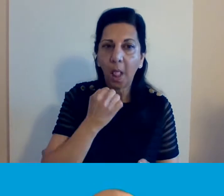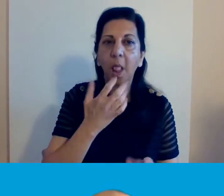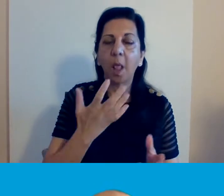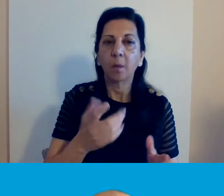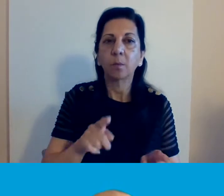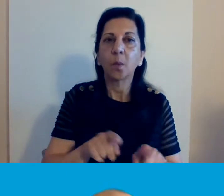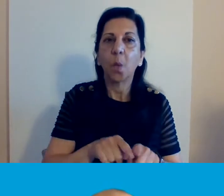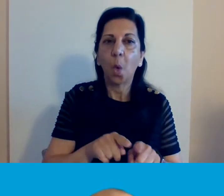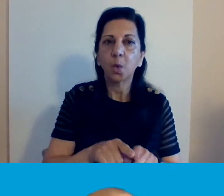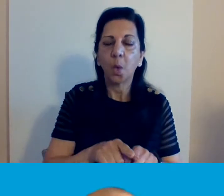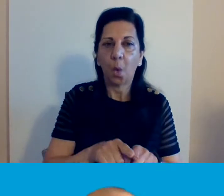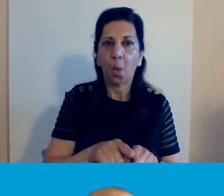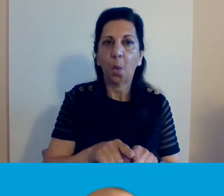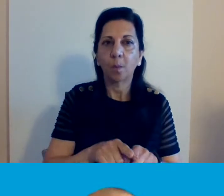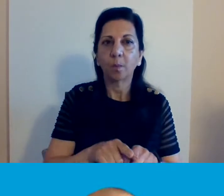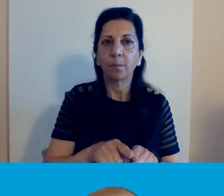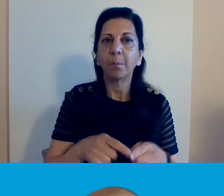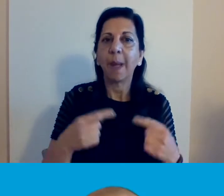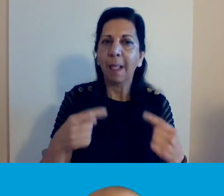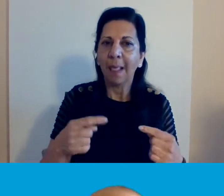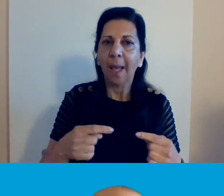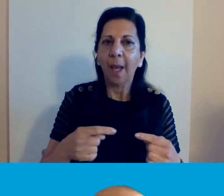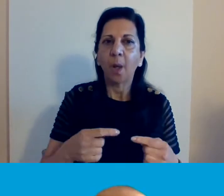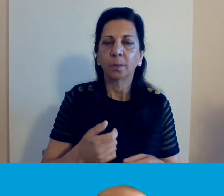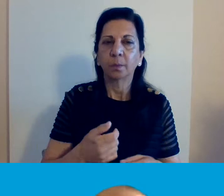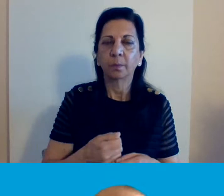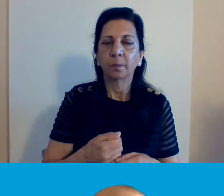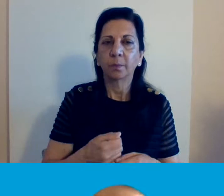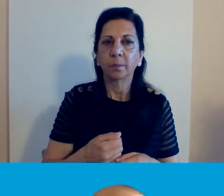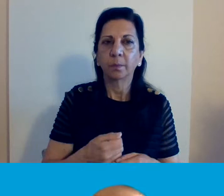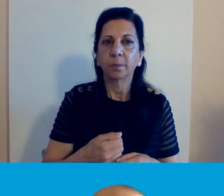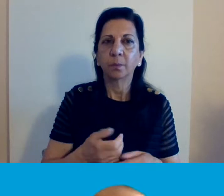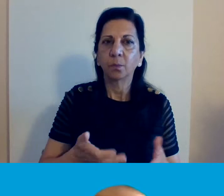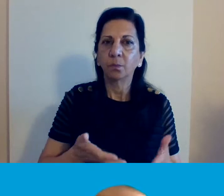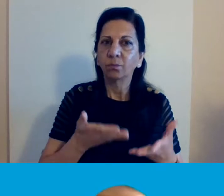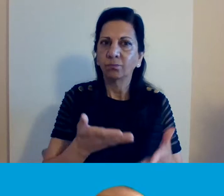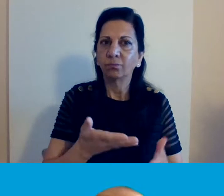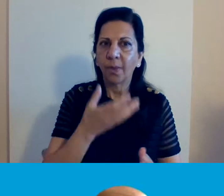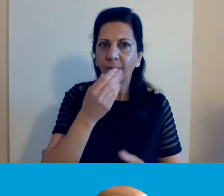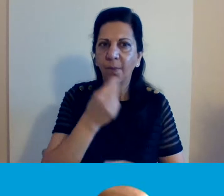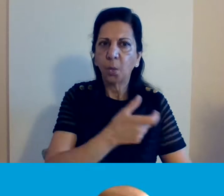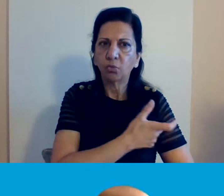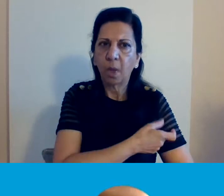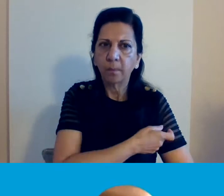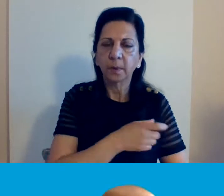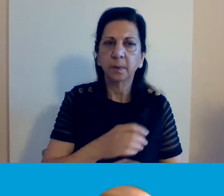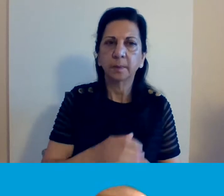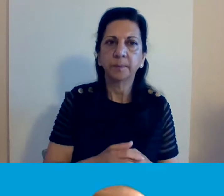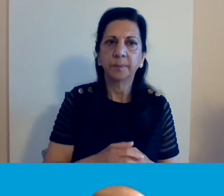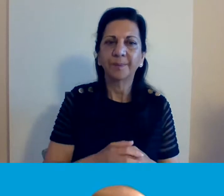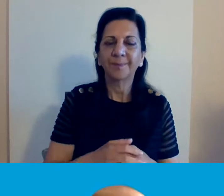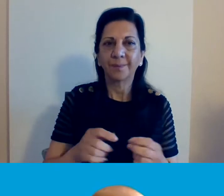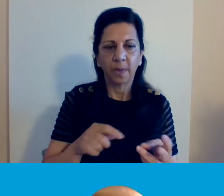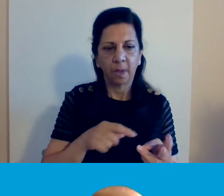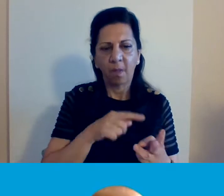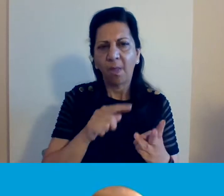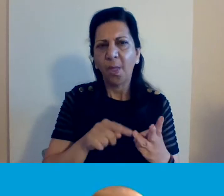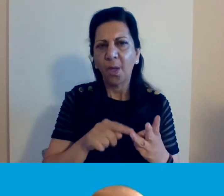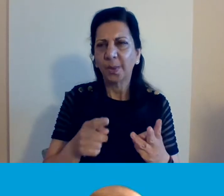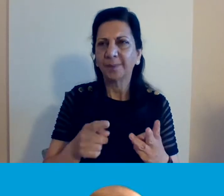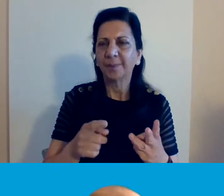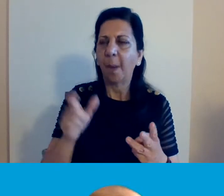NHS, are going to get access to that jab. In terms of standing outside in the cold, I think it is a challenge,